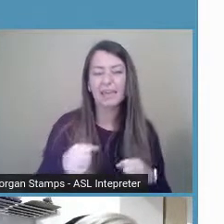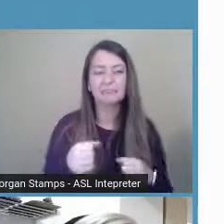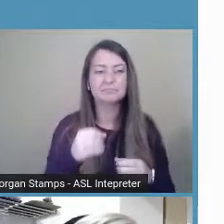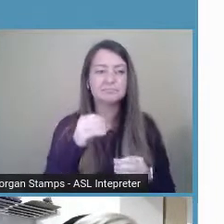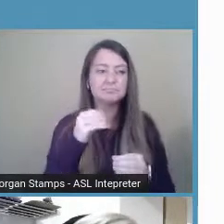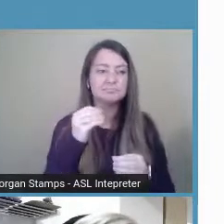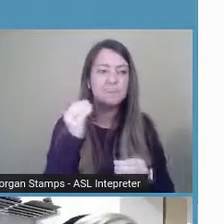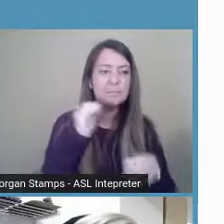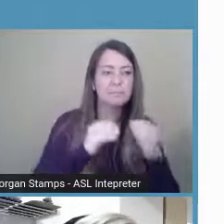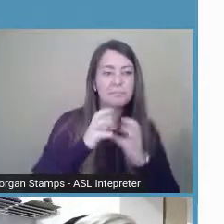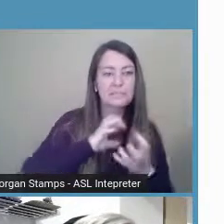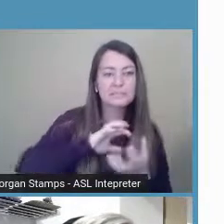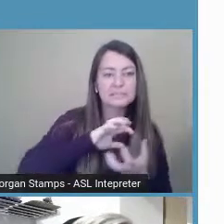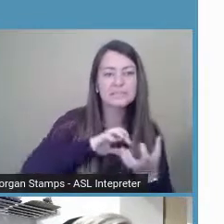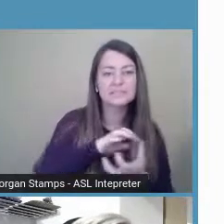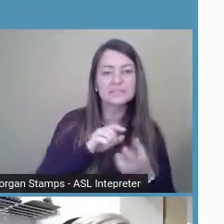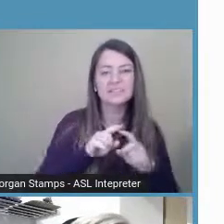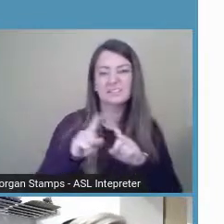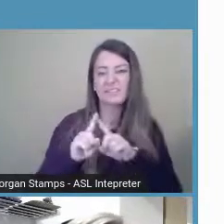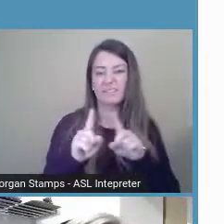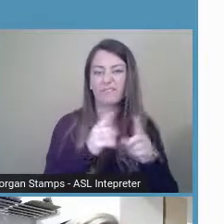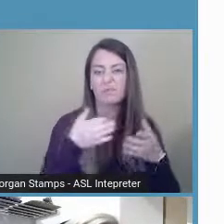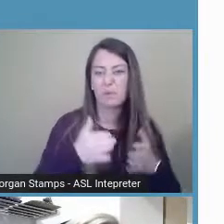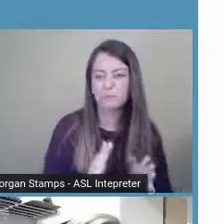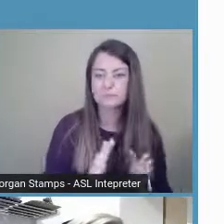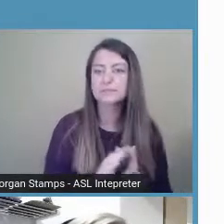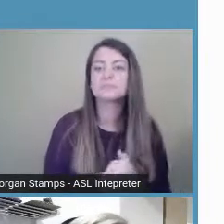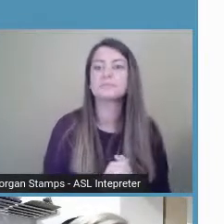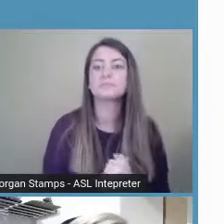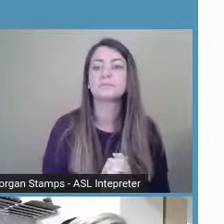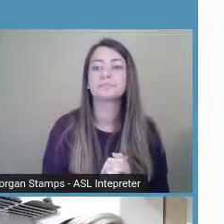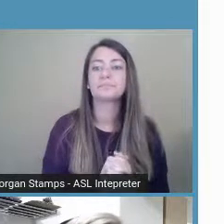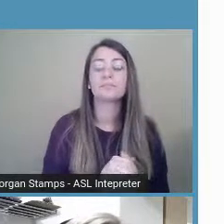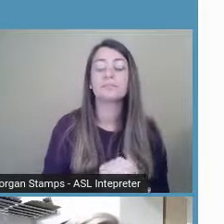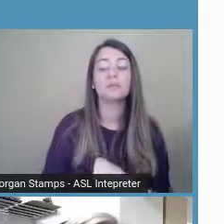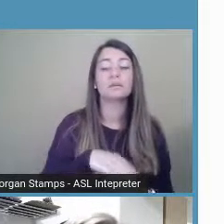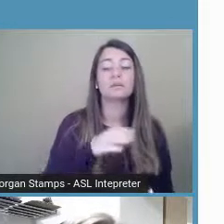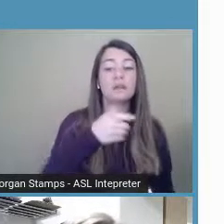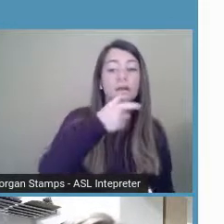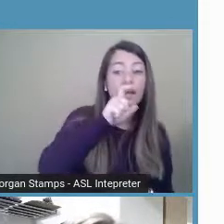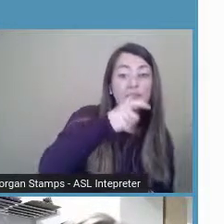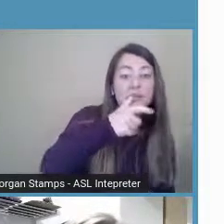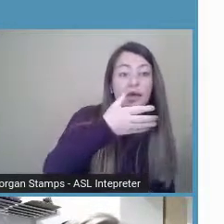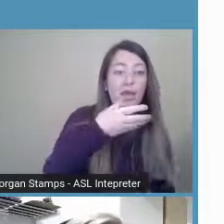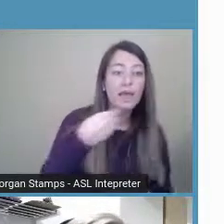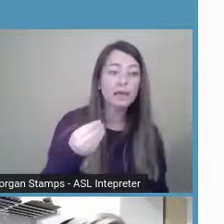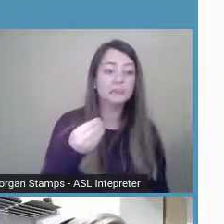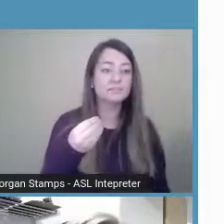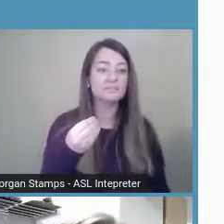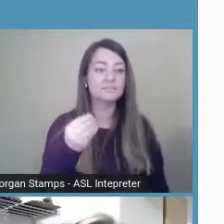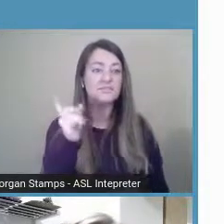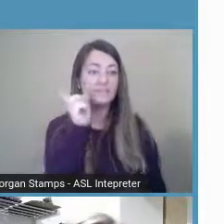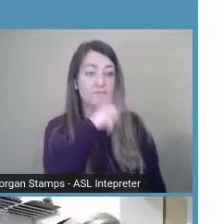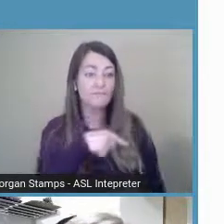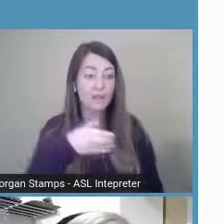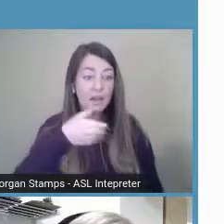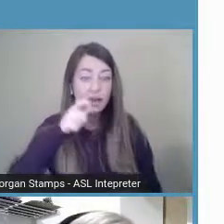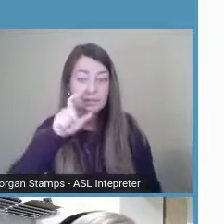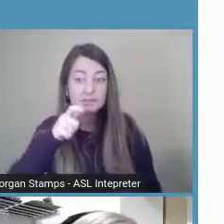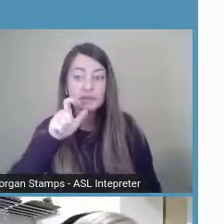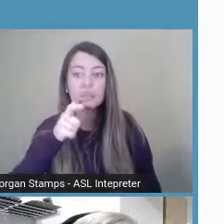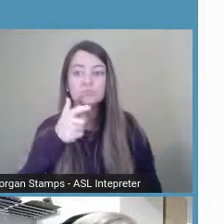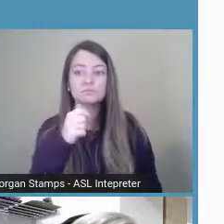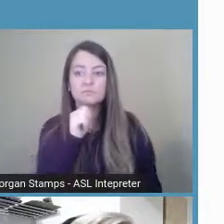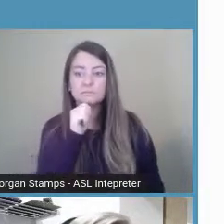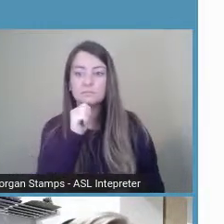game-inspired art in our collection, as well as virtual puzzles and a word search related to our collection that we posted online ahead of